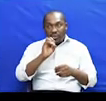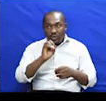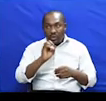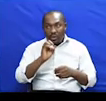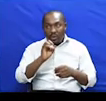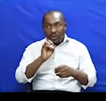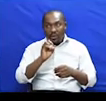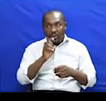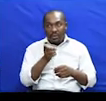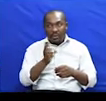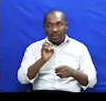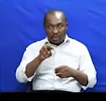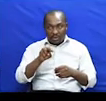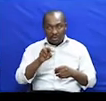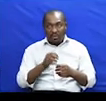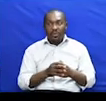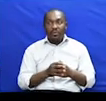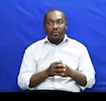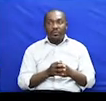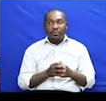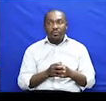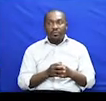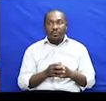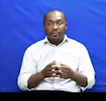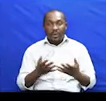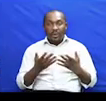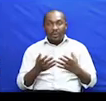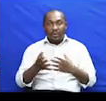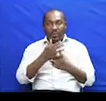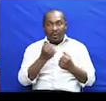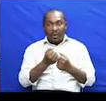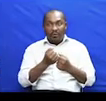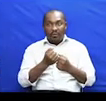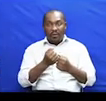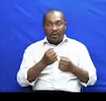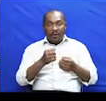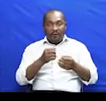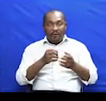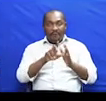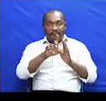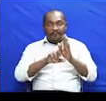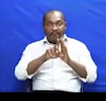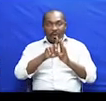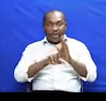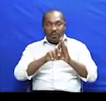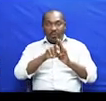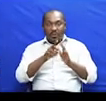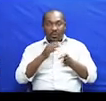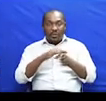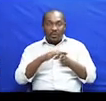volume in cubic centimeter. We have the volume used.